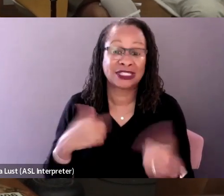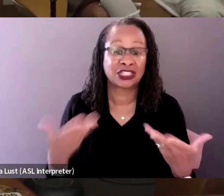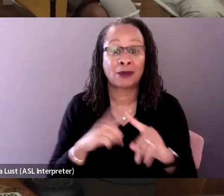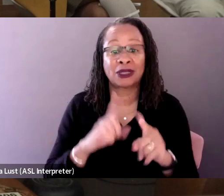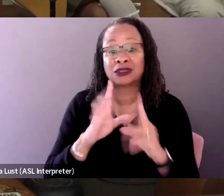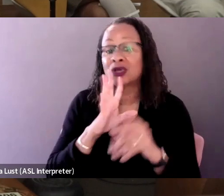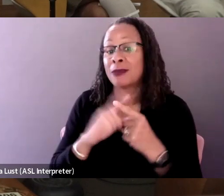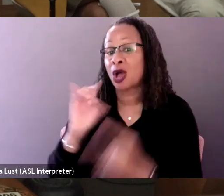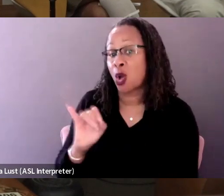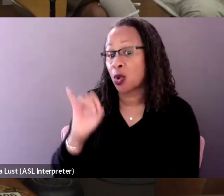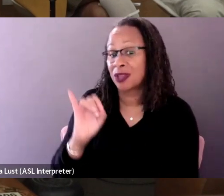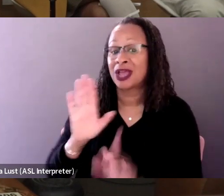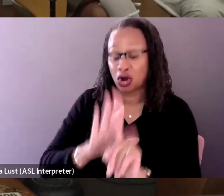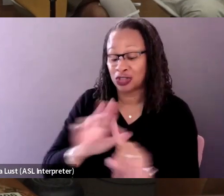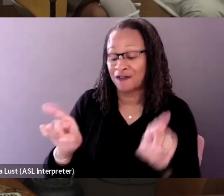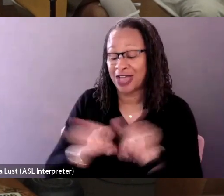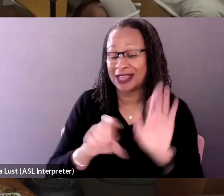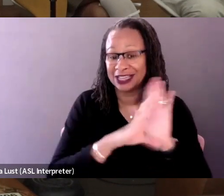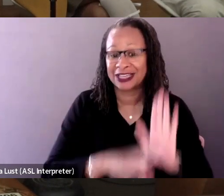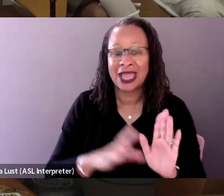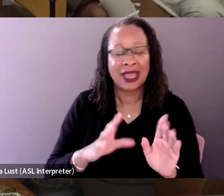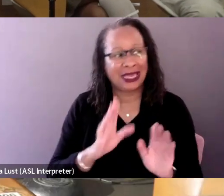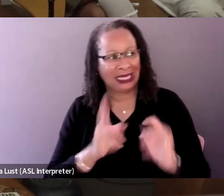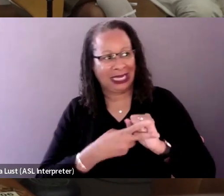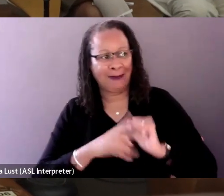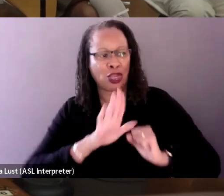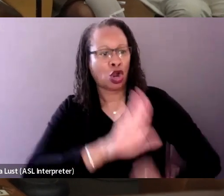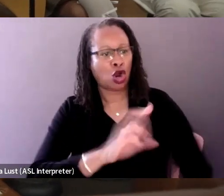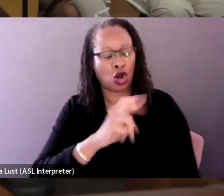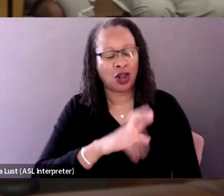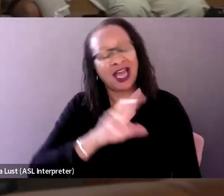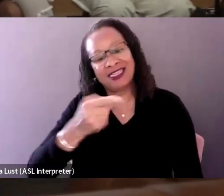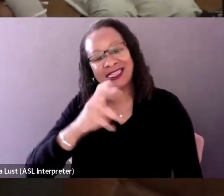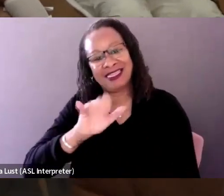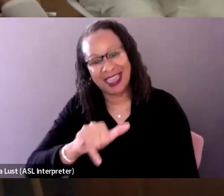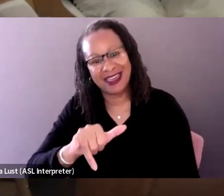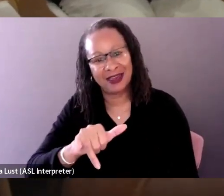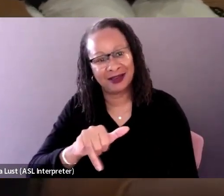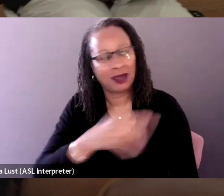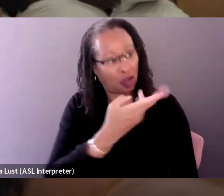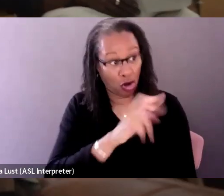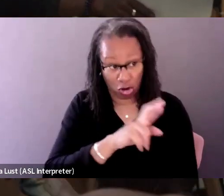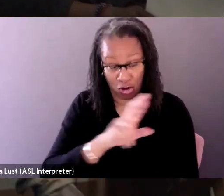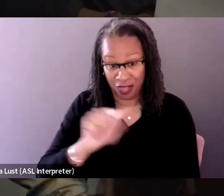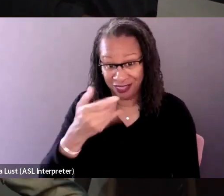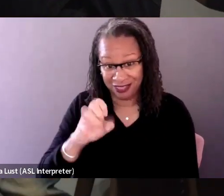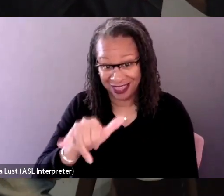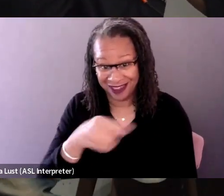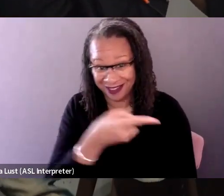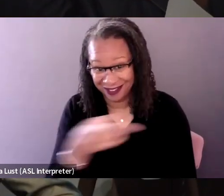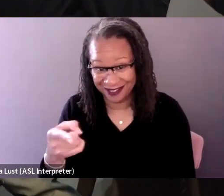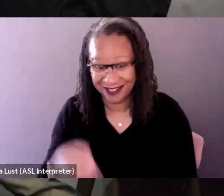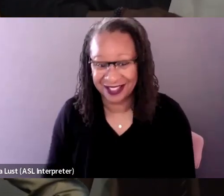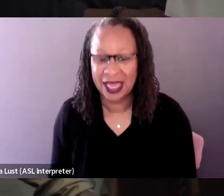a character and keeping they alive. Her, they, I did say it, yeah. She's a she-they.